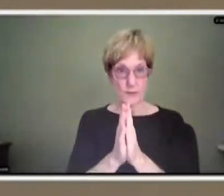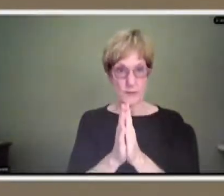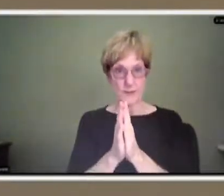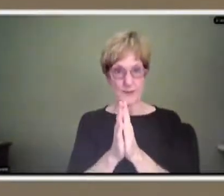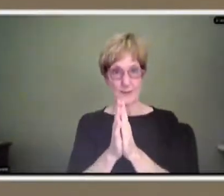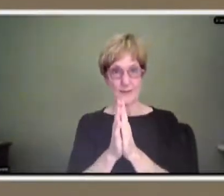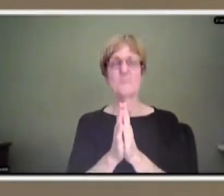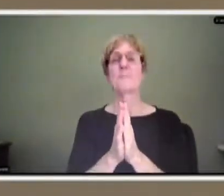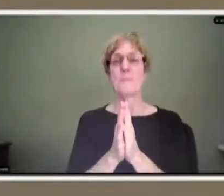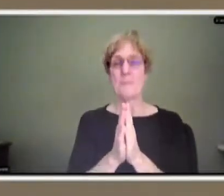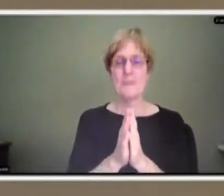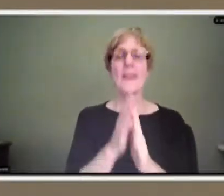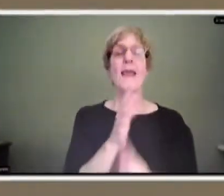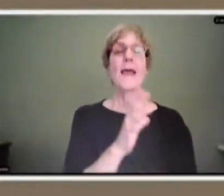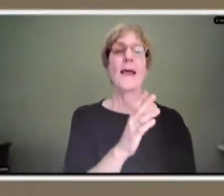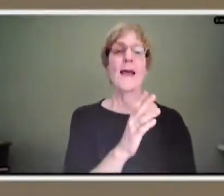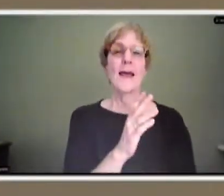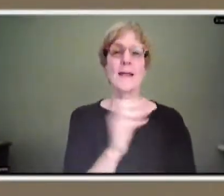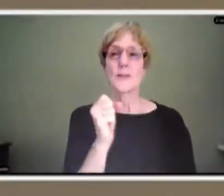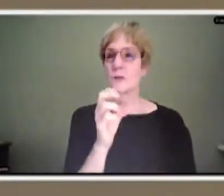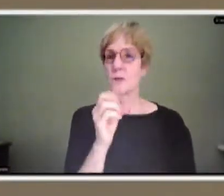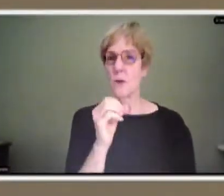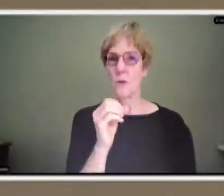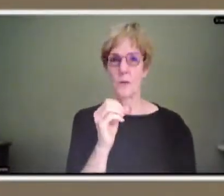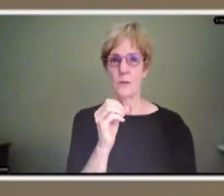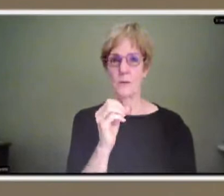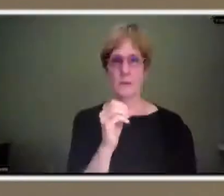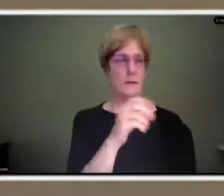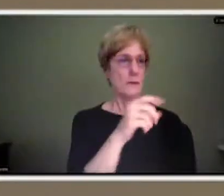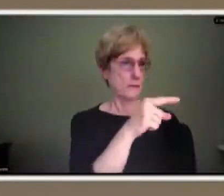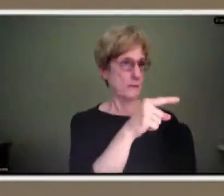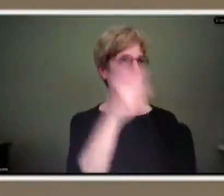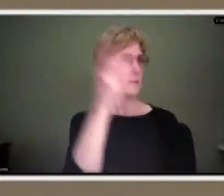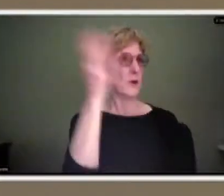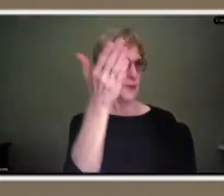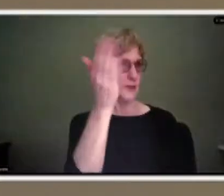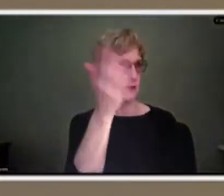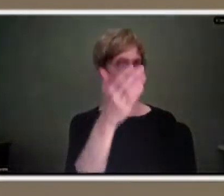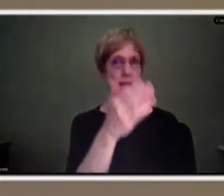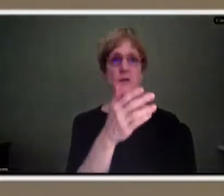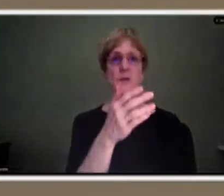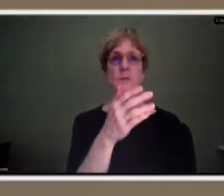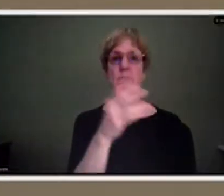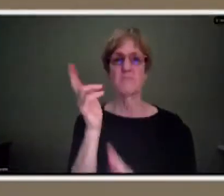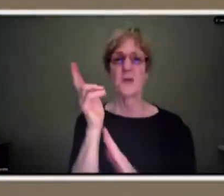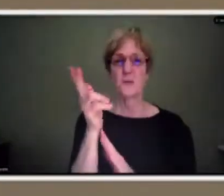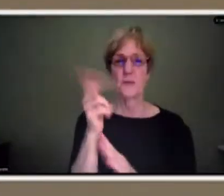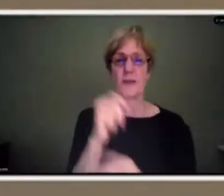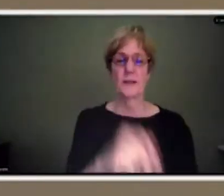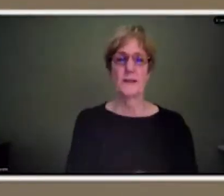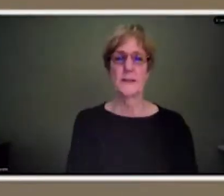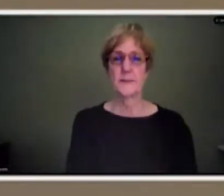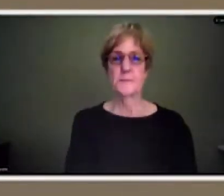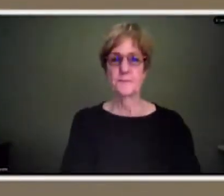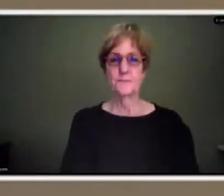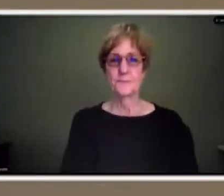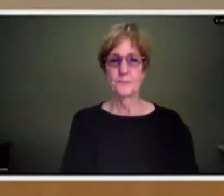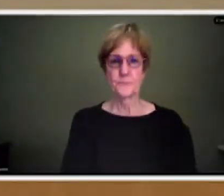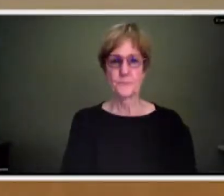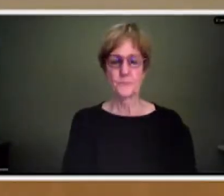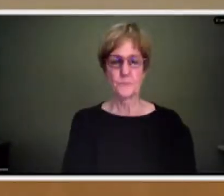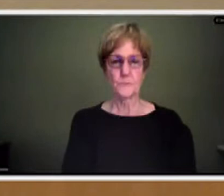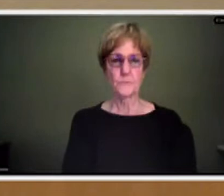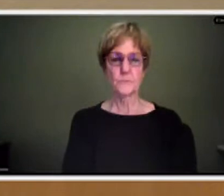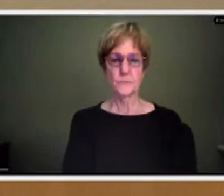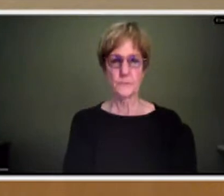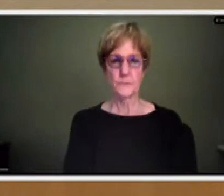petition. So after Mr. Patton's presentation, Ms. Grant, you'll have 3 minutes if you so choose to use it. All right, thank you. Let me gather